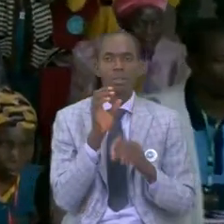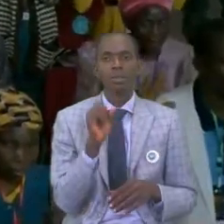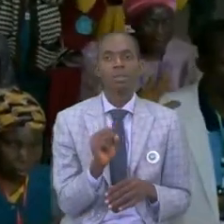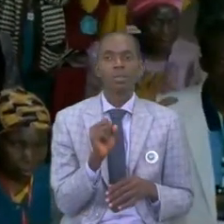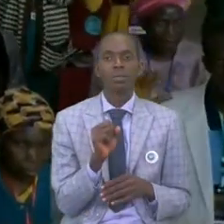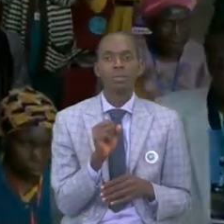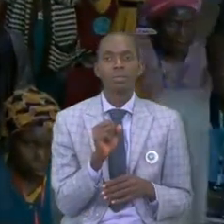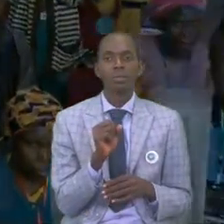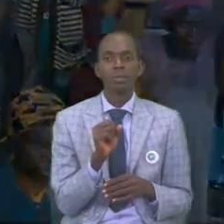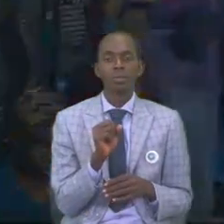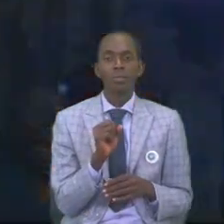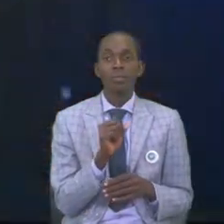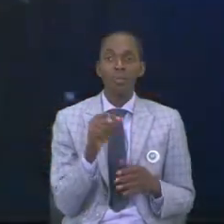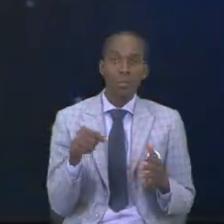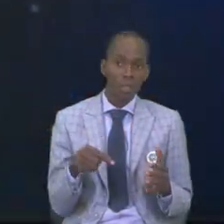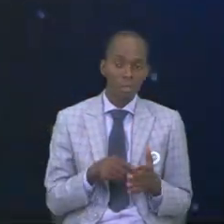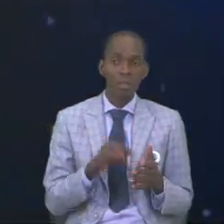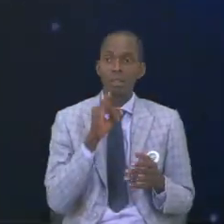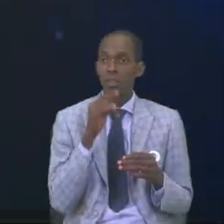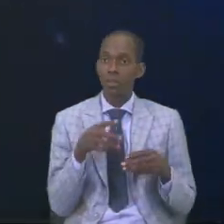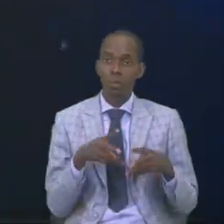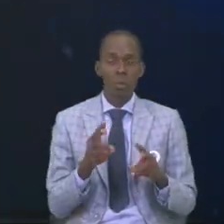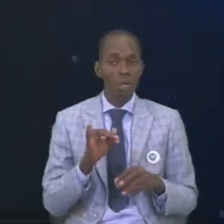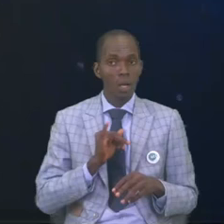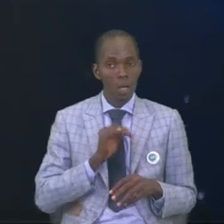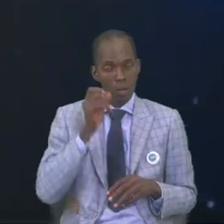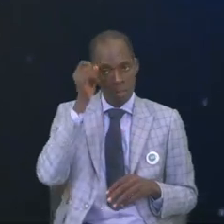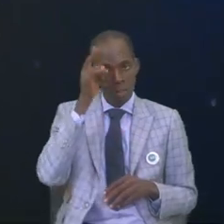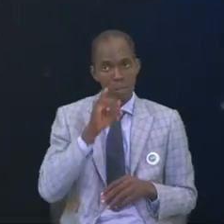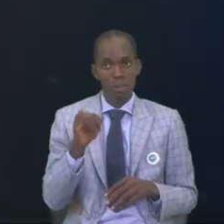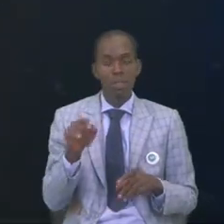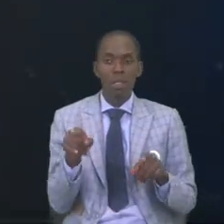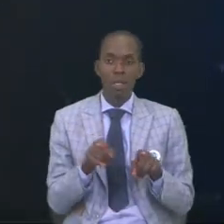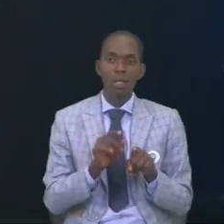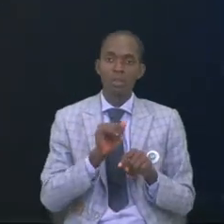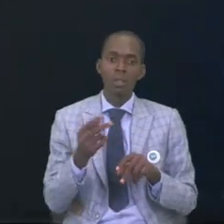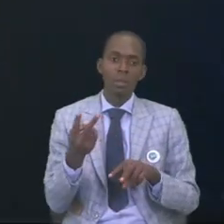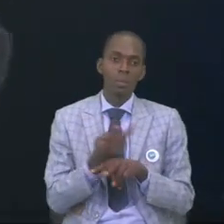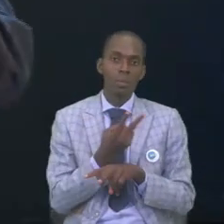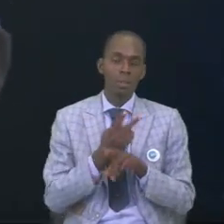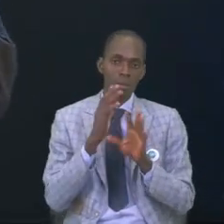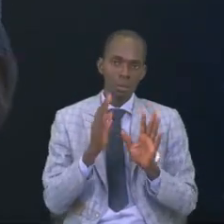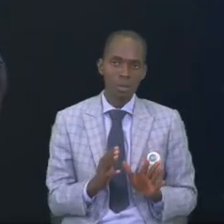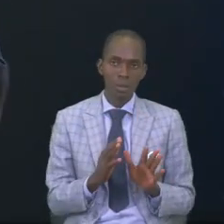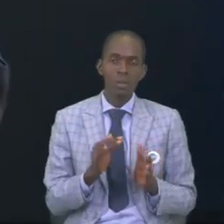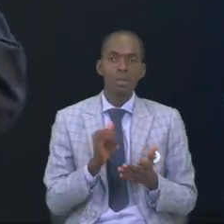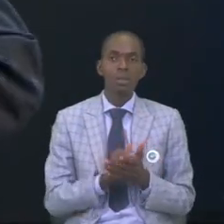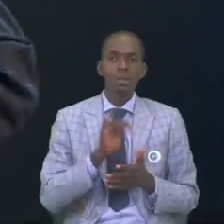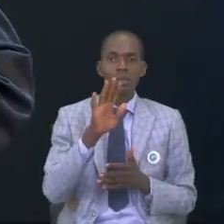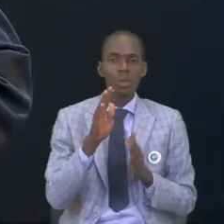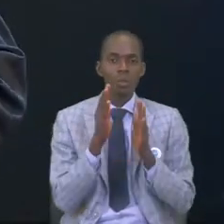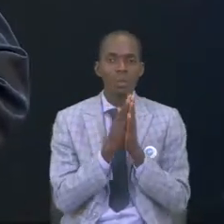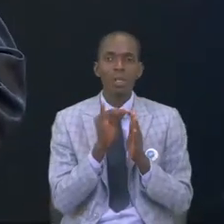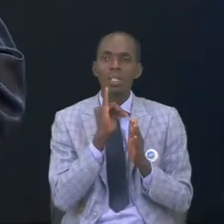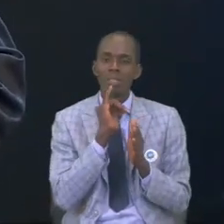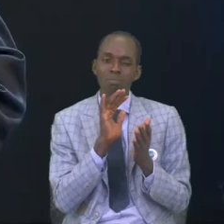Amen. This is the way I understand it as a mathematician, that your prayer looks like a